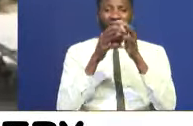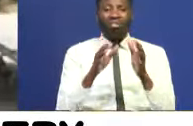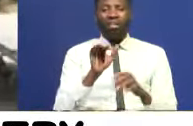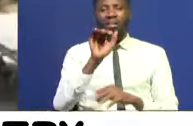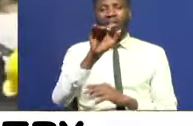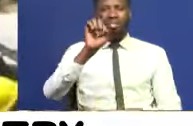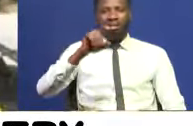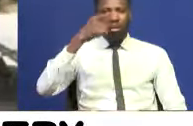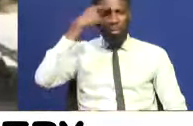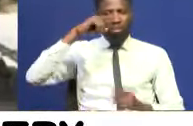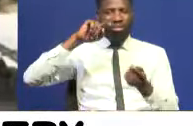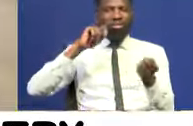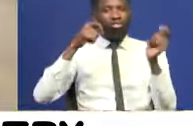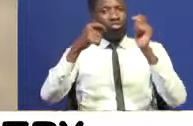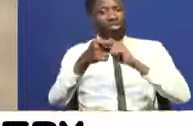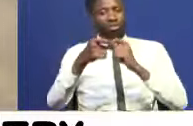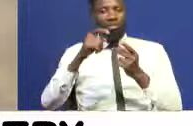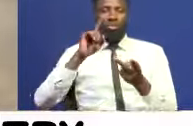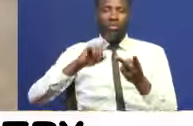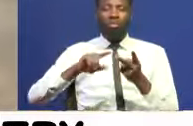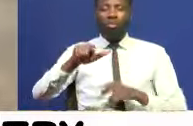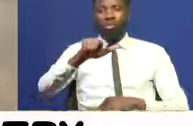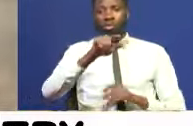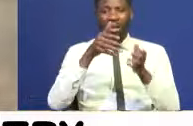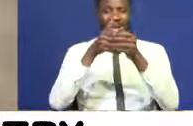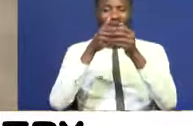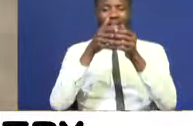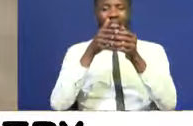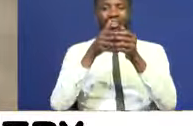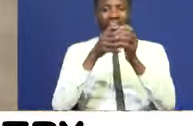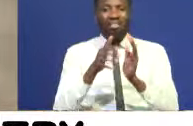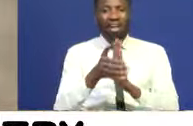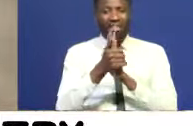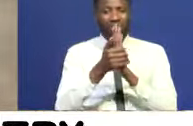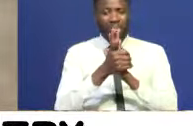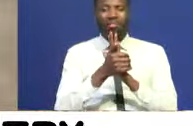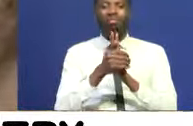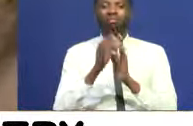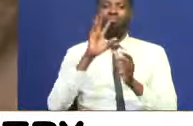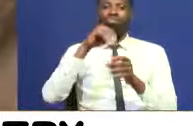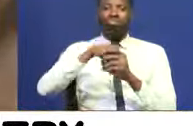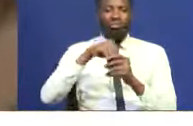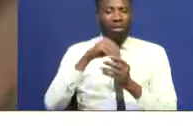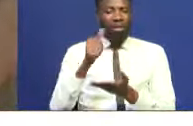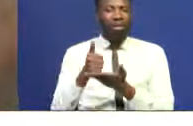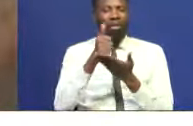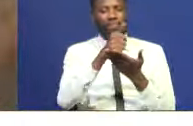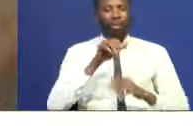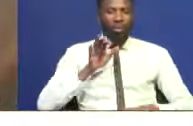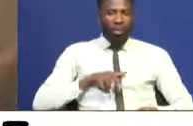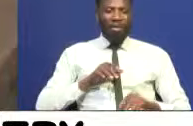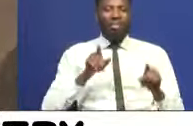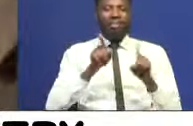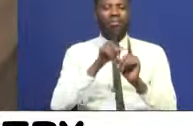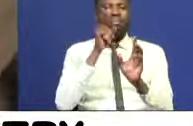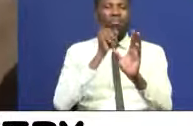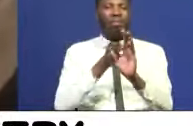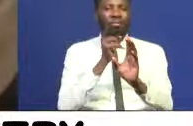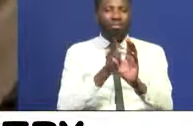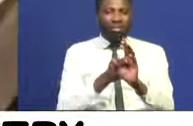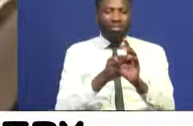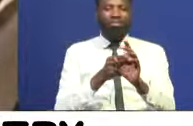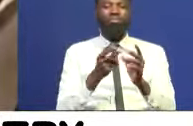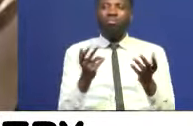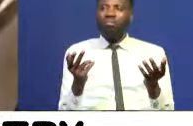reforms, greater involvement of local experts, and affirmative action to boost the participation of women in the profession.